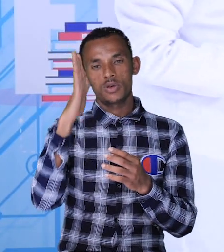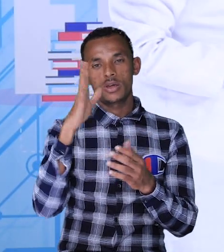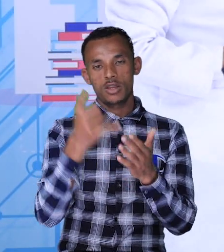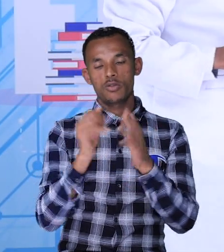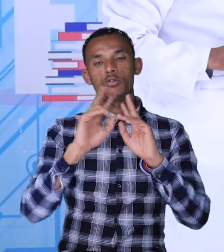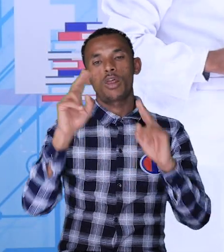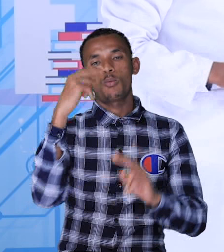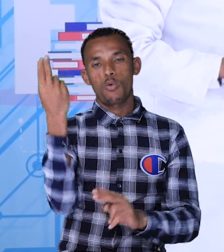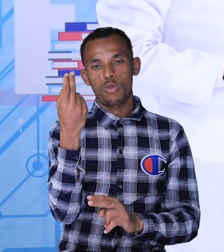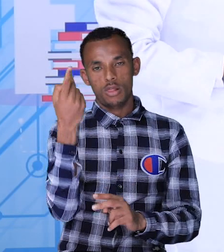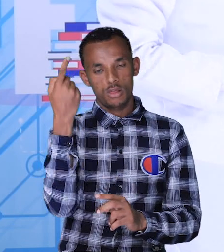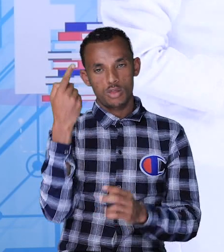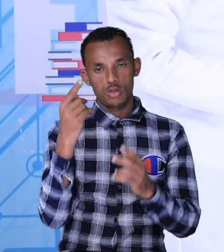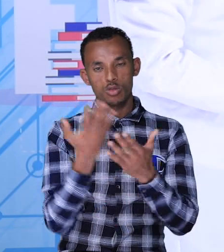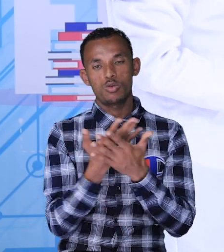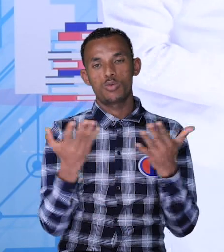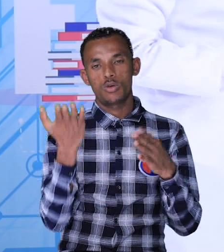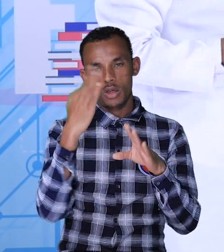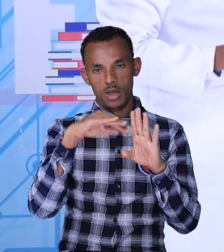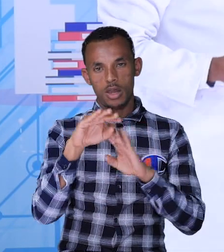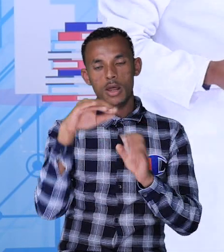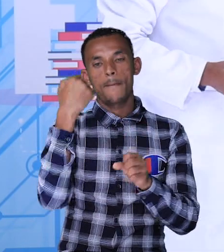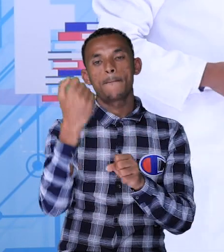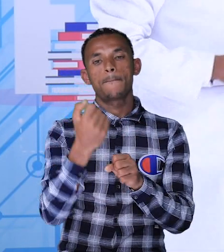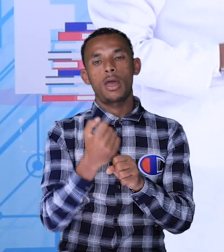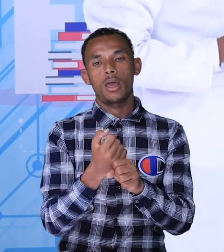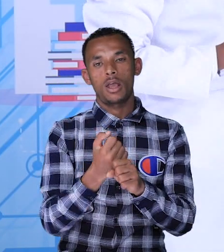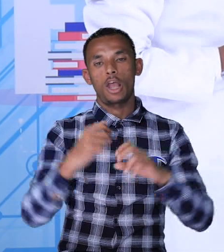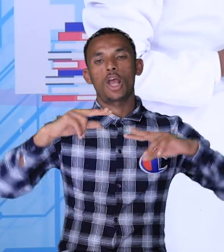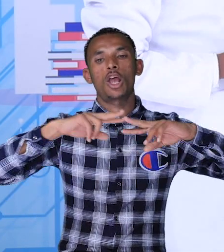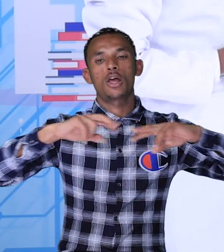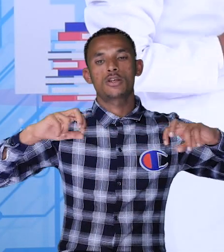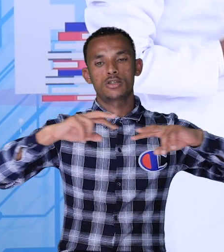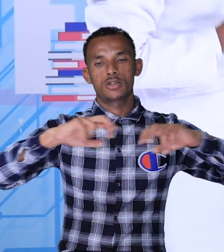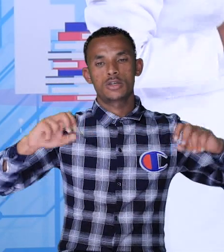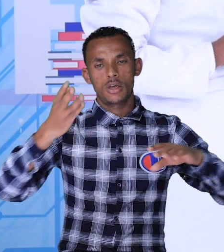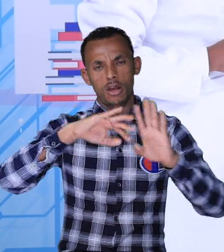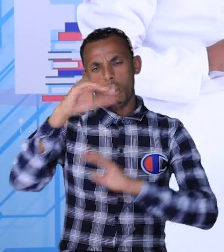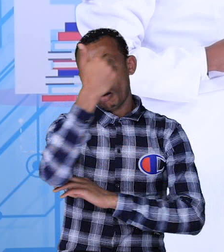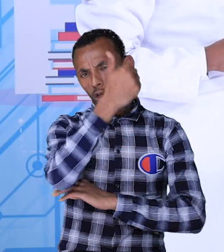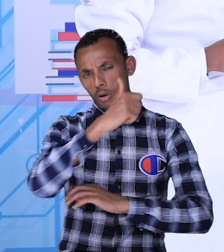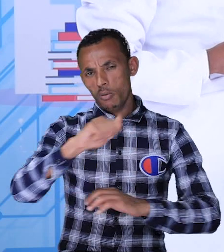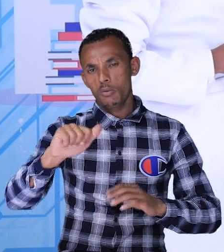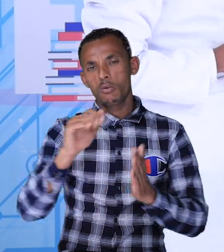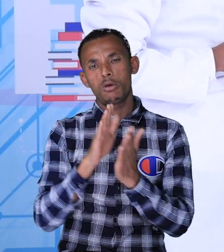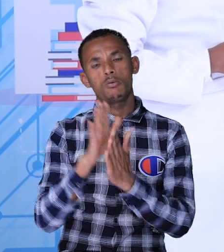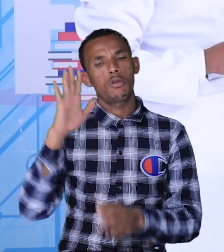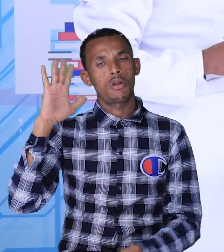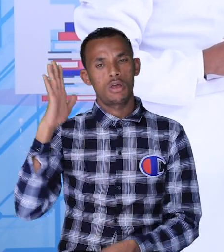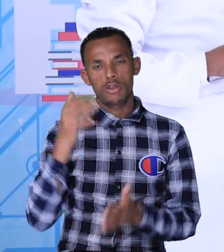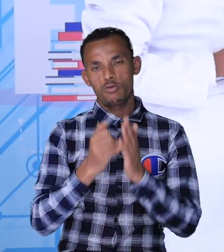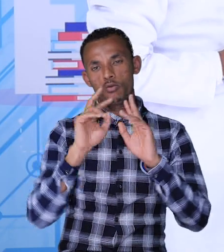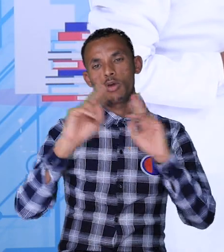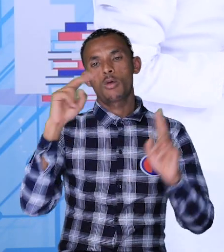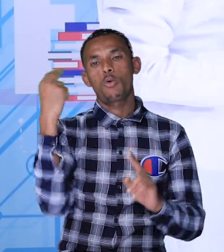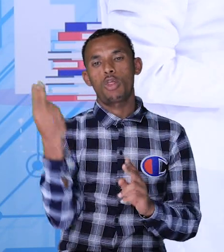it's a very important tool in making researches in every field. So it's a very